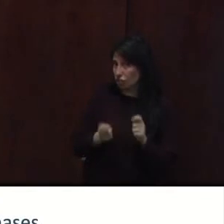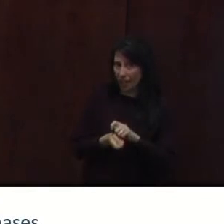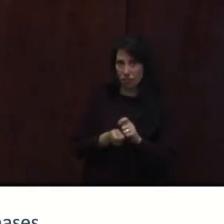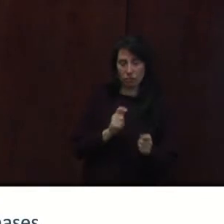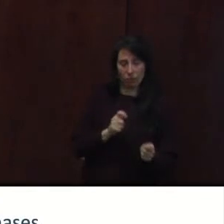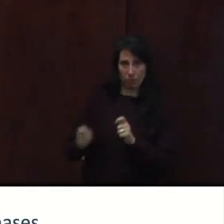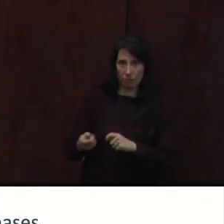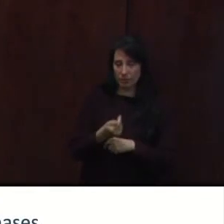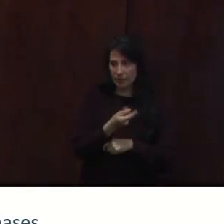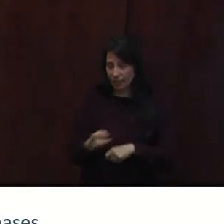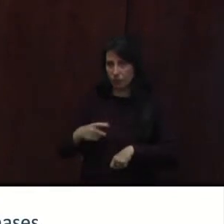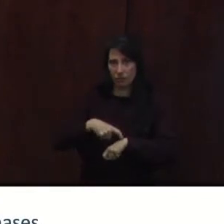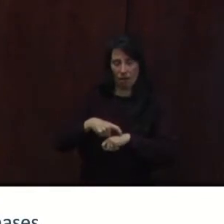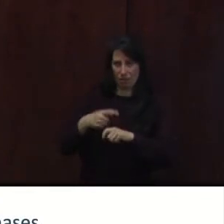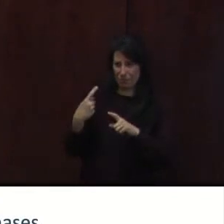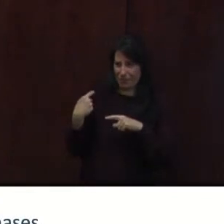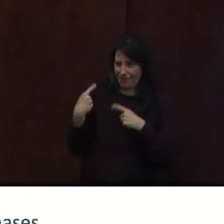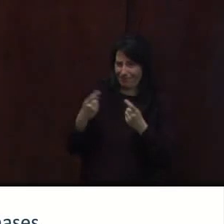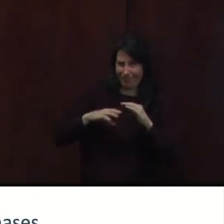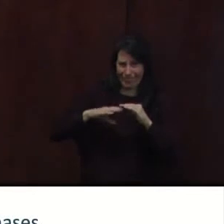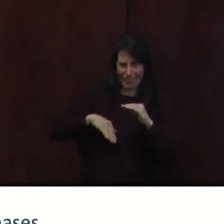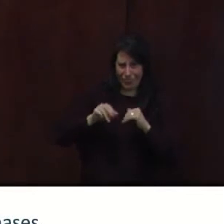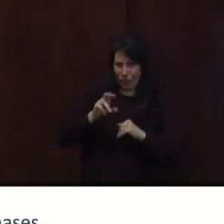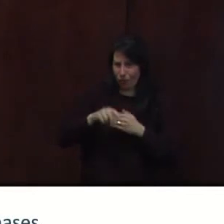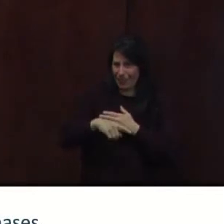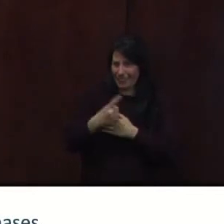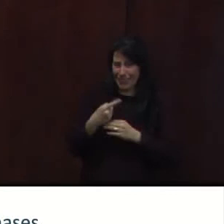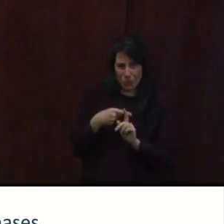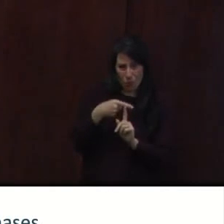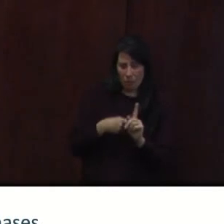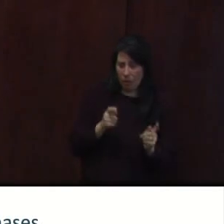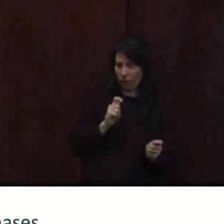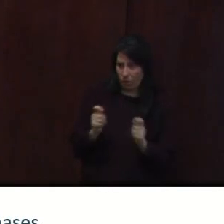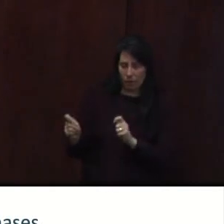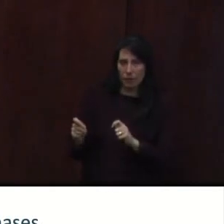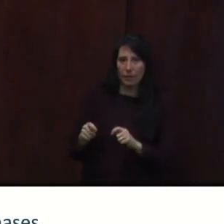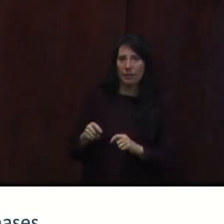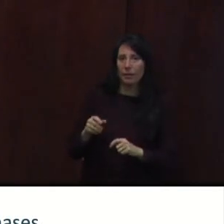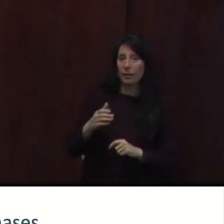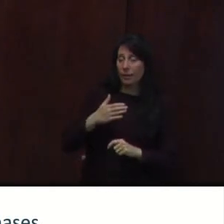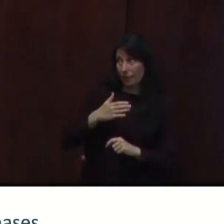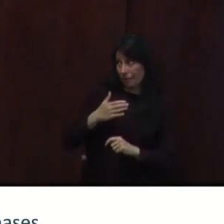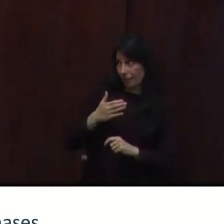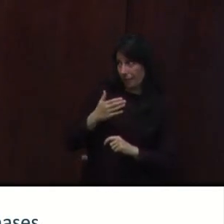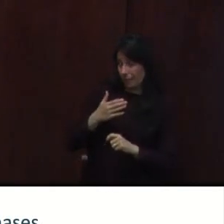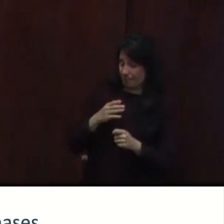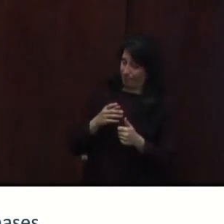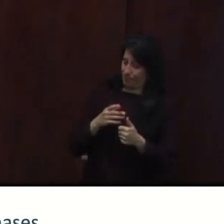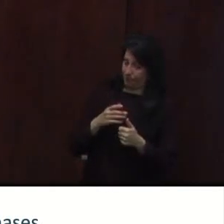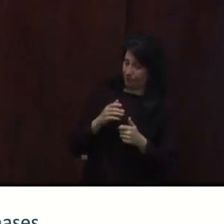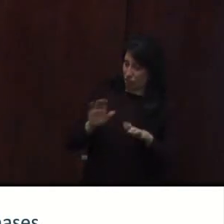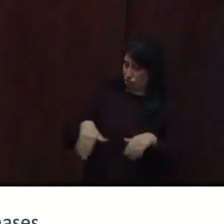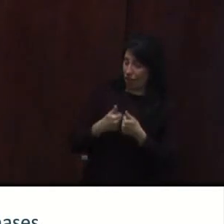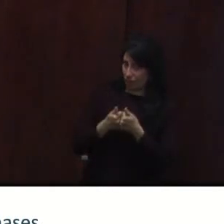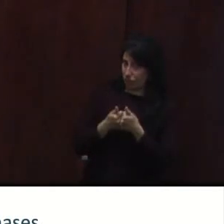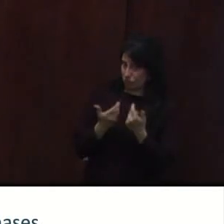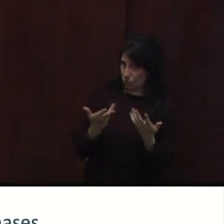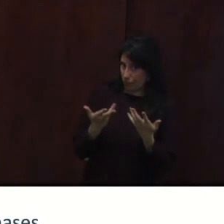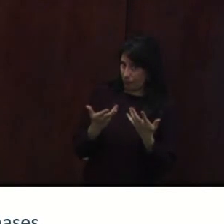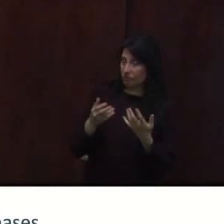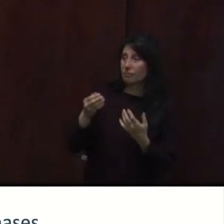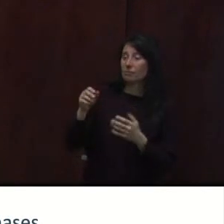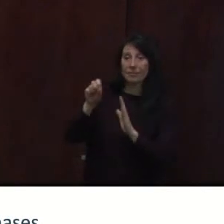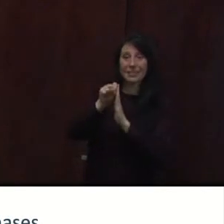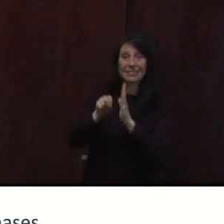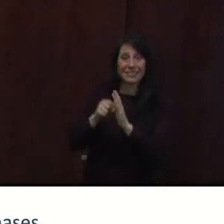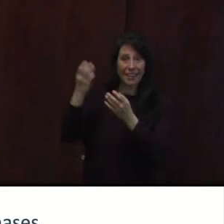the challenge, I will tell you, the most recent challenge has been with the state changing on notifying us that they were changing January